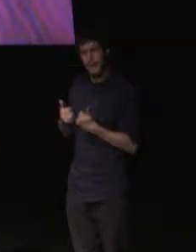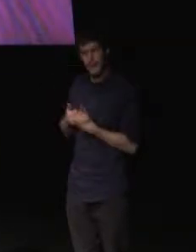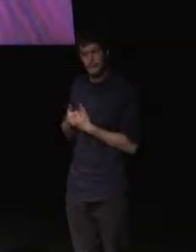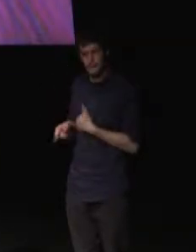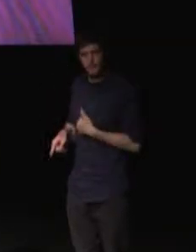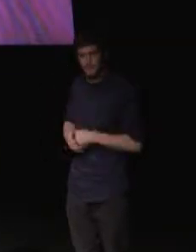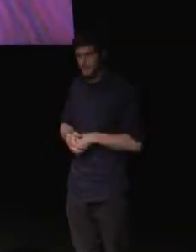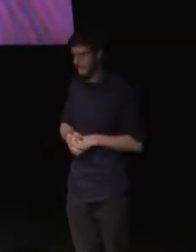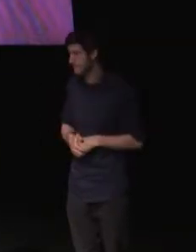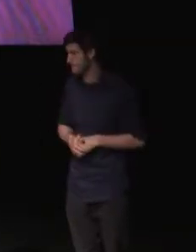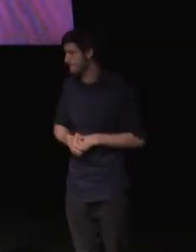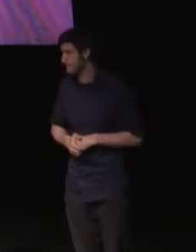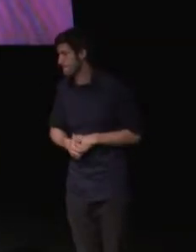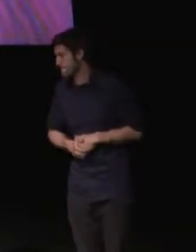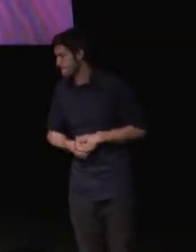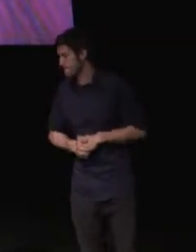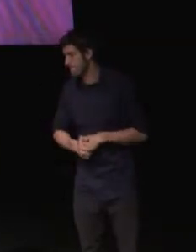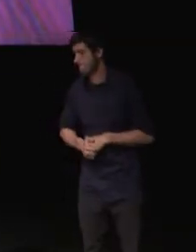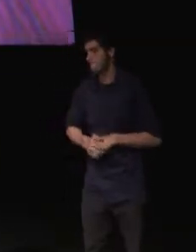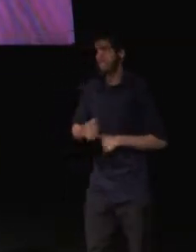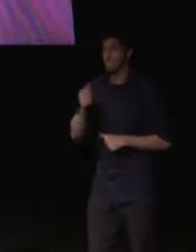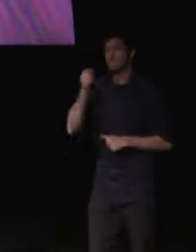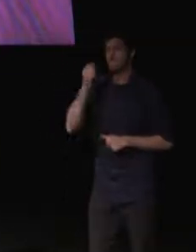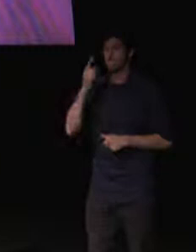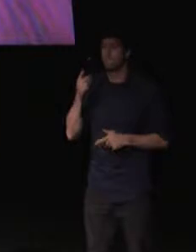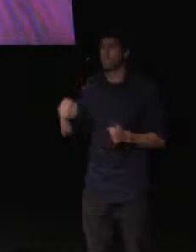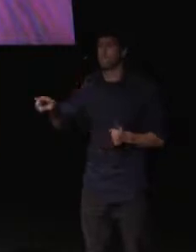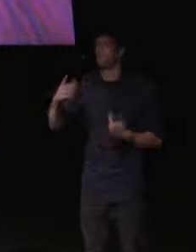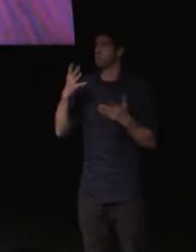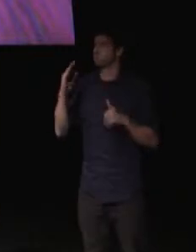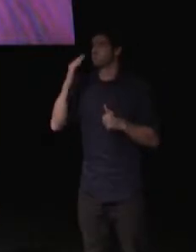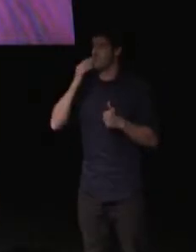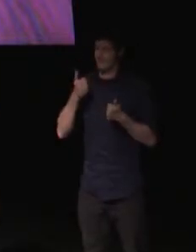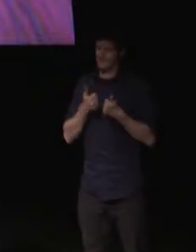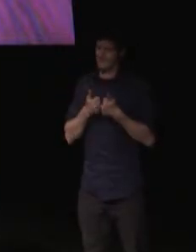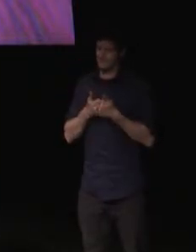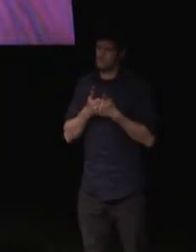So as we all know, since we're sitting here, games matter and games are important.